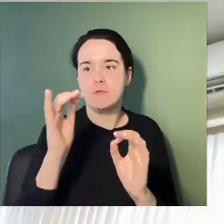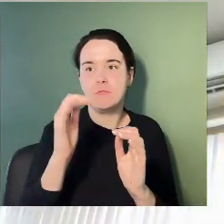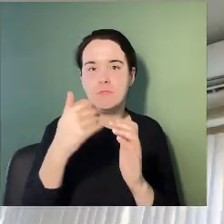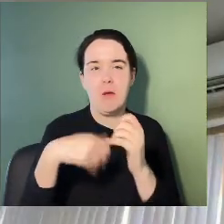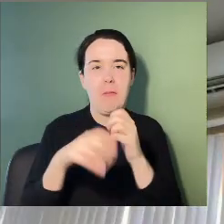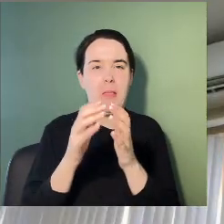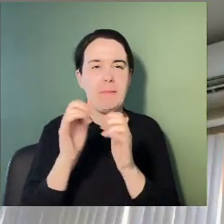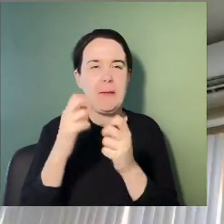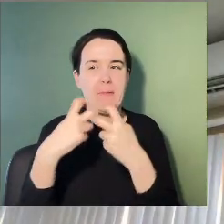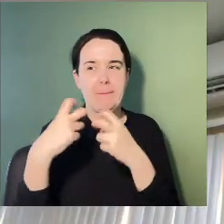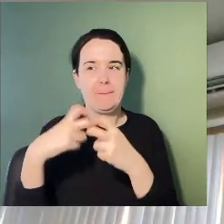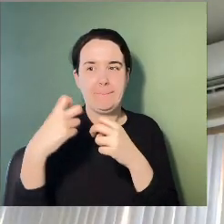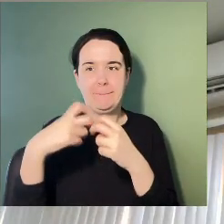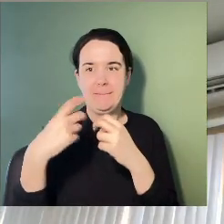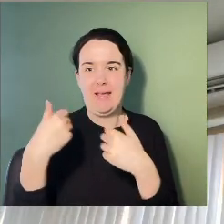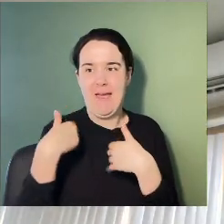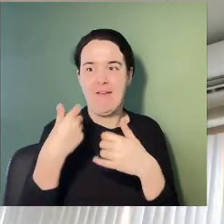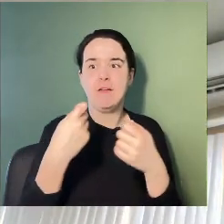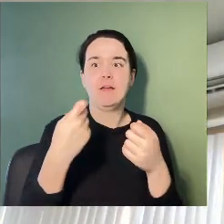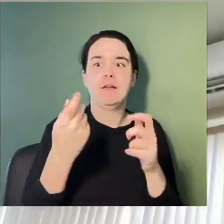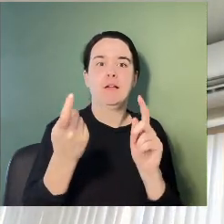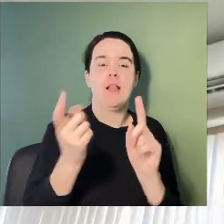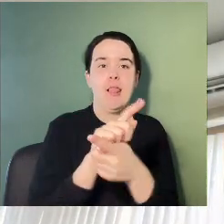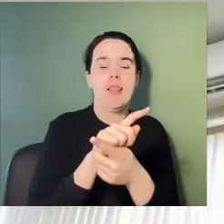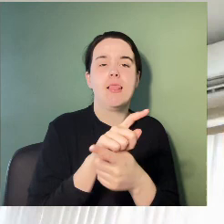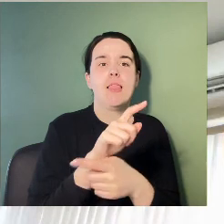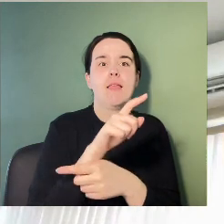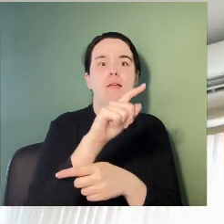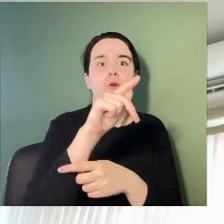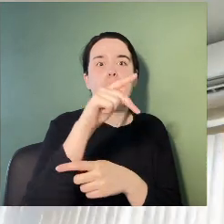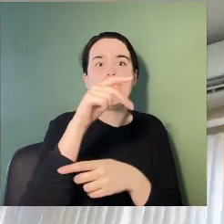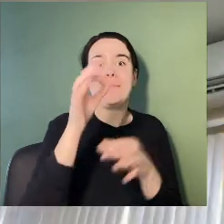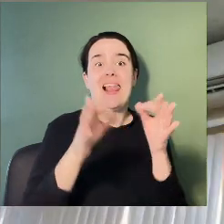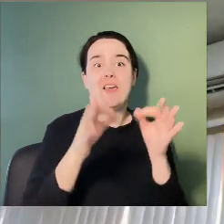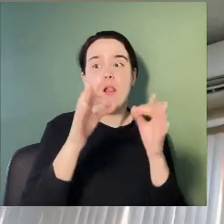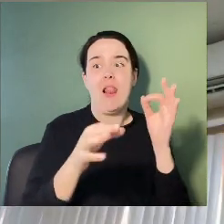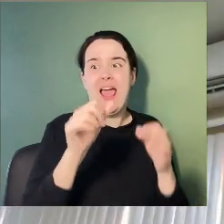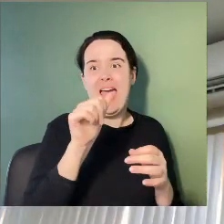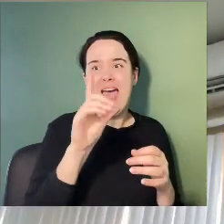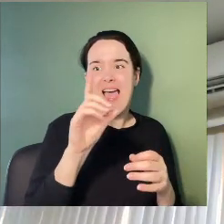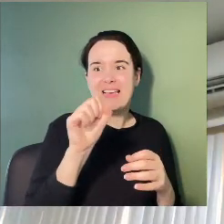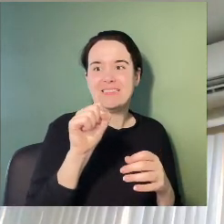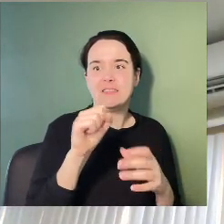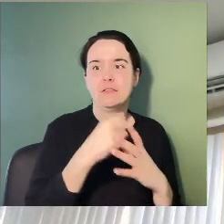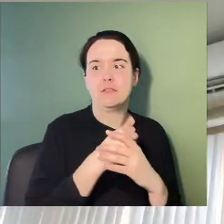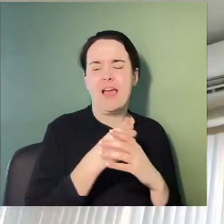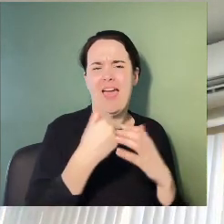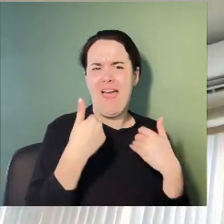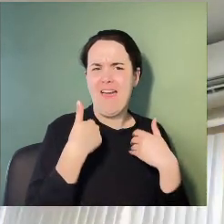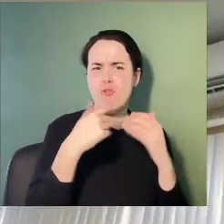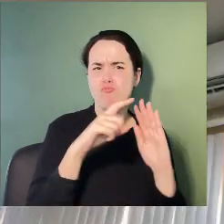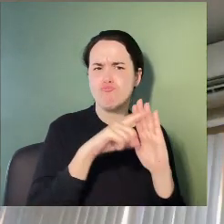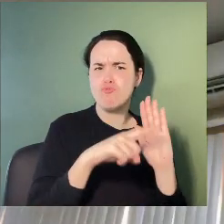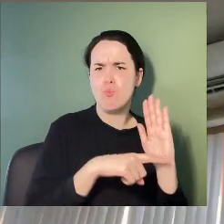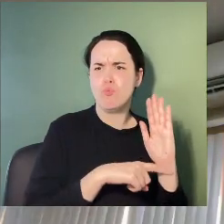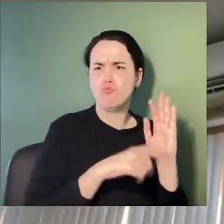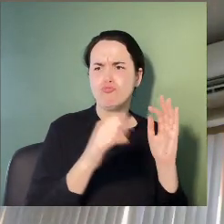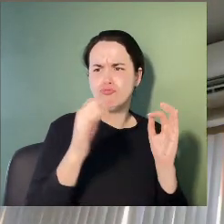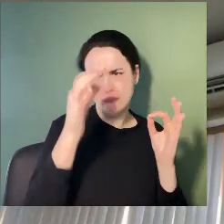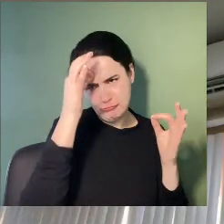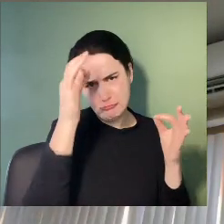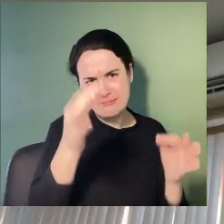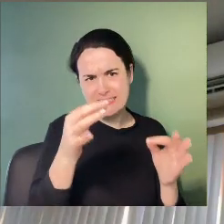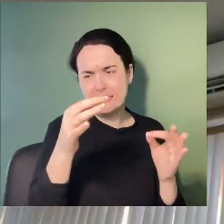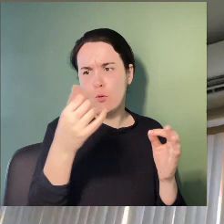disclaimer system. So this is a political ad, and they have pretty comprehensive rules for who's allowed to officially